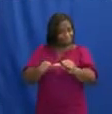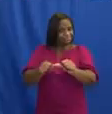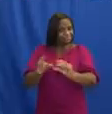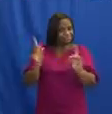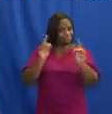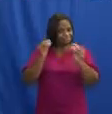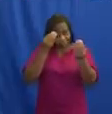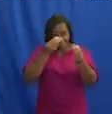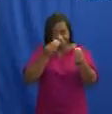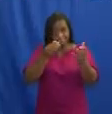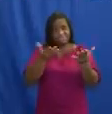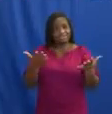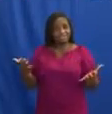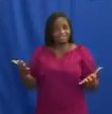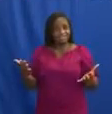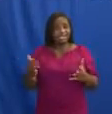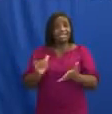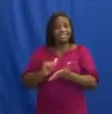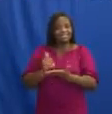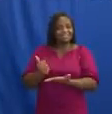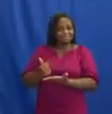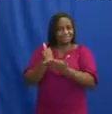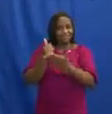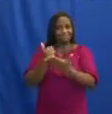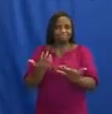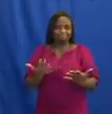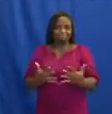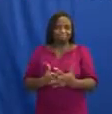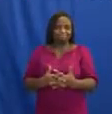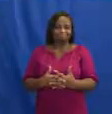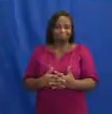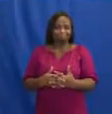hye no so. Na no ene beboa ye.